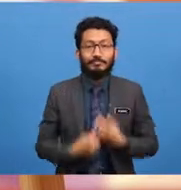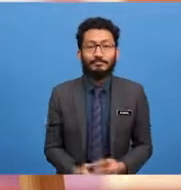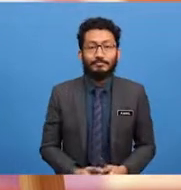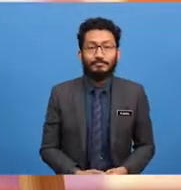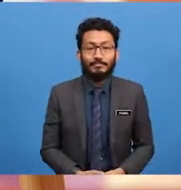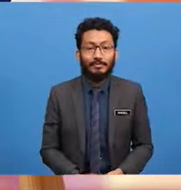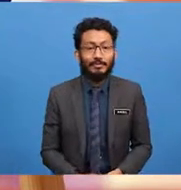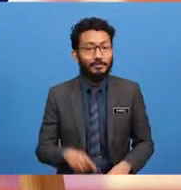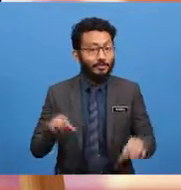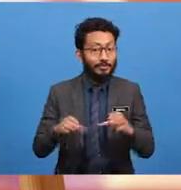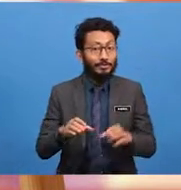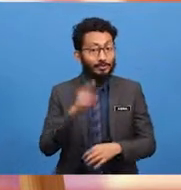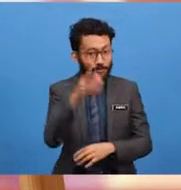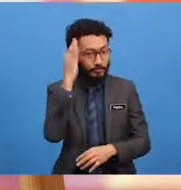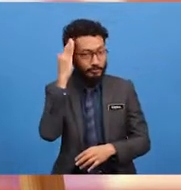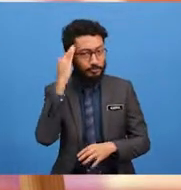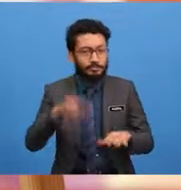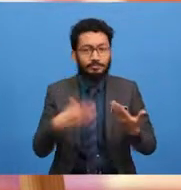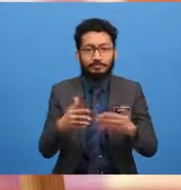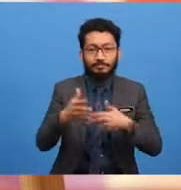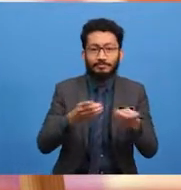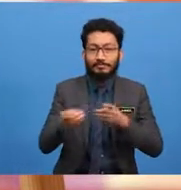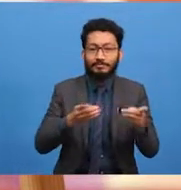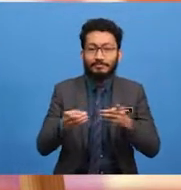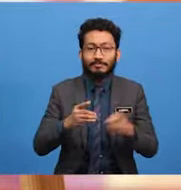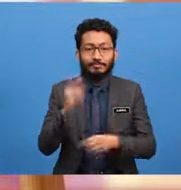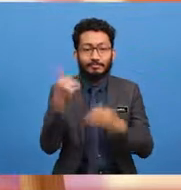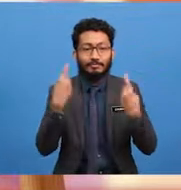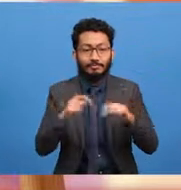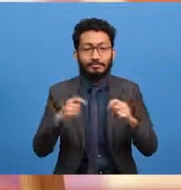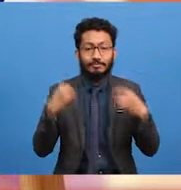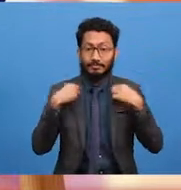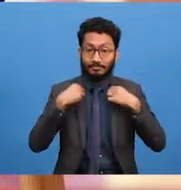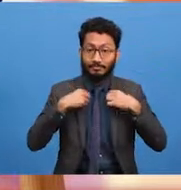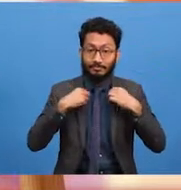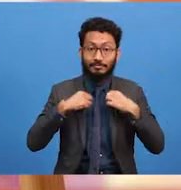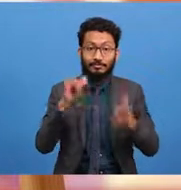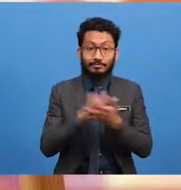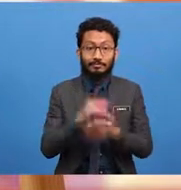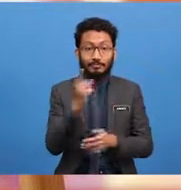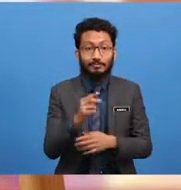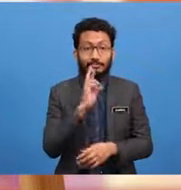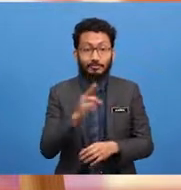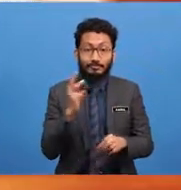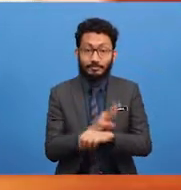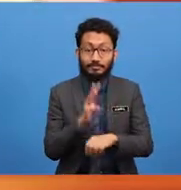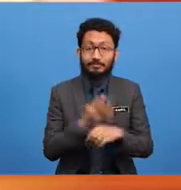Do you know how to describe the clothes that you are wearing right now?